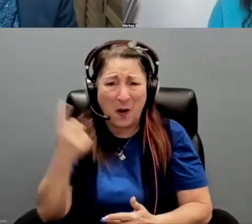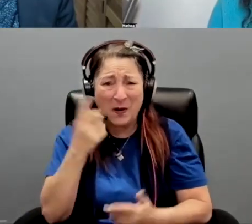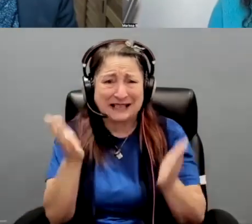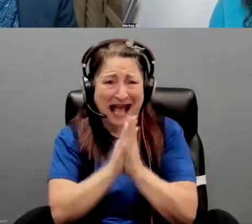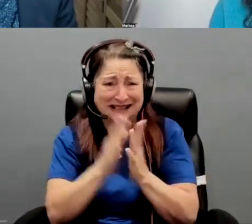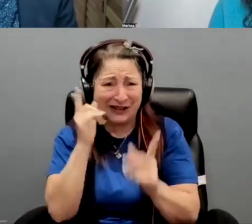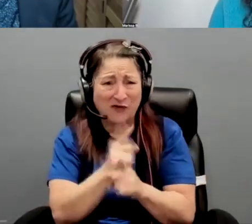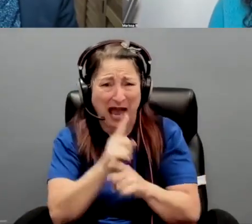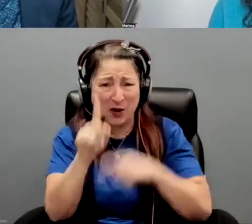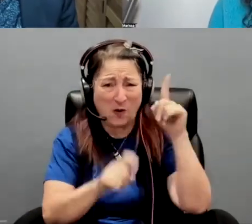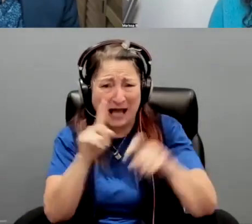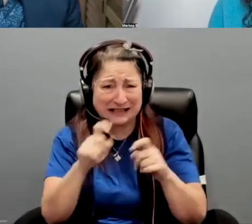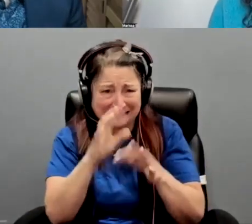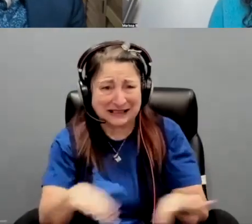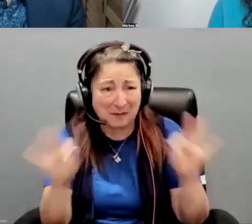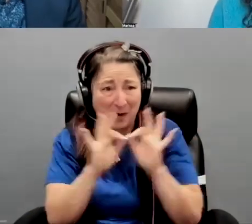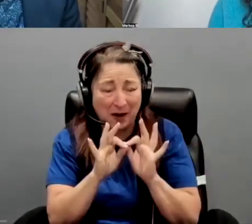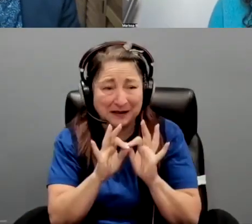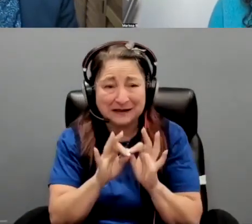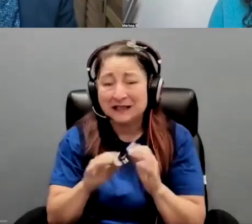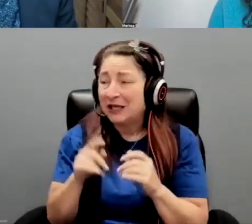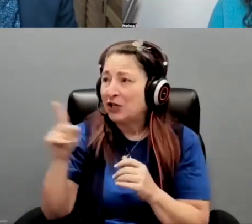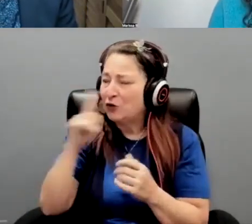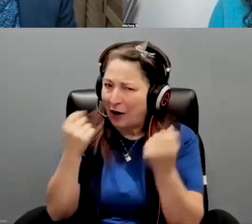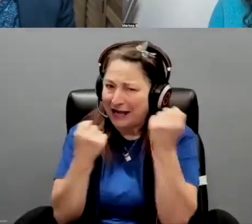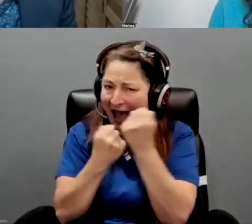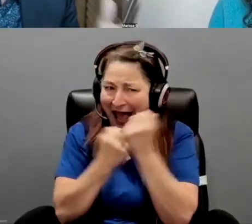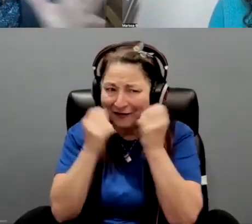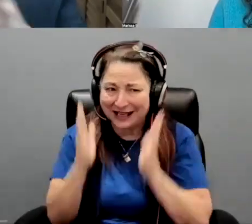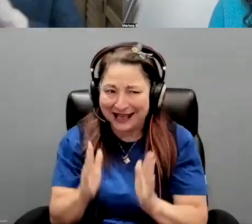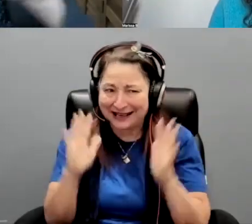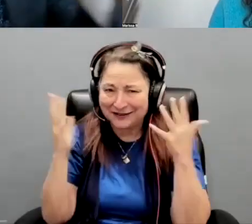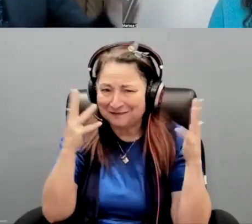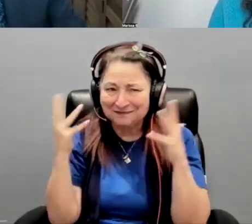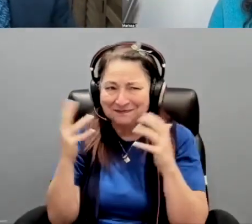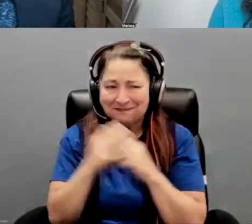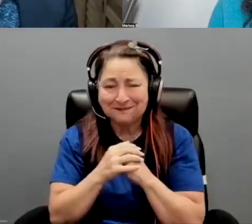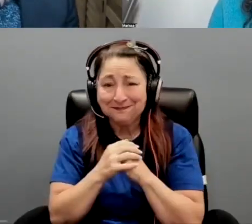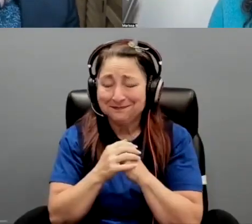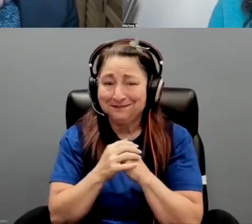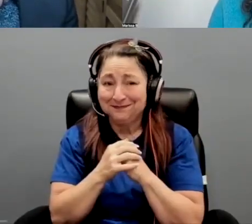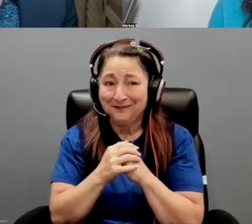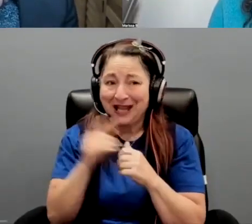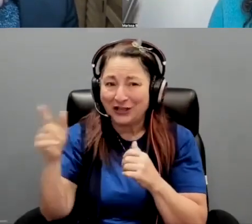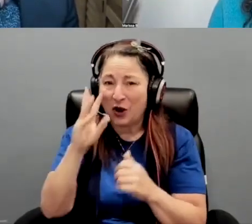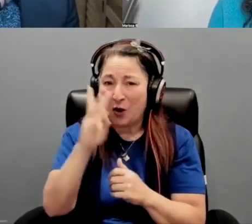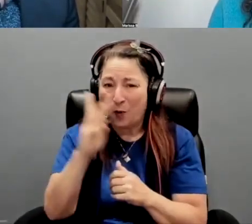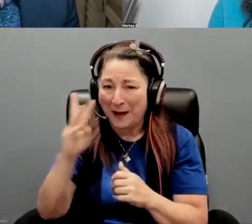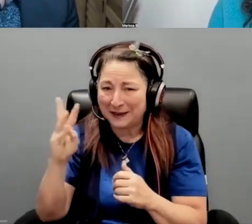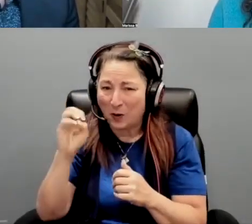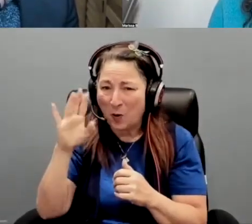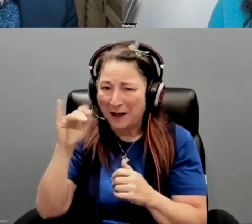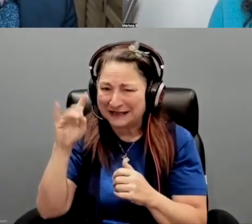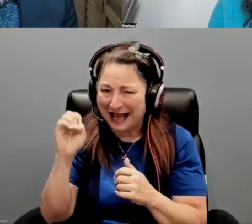really important. well, you're such an advocate, and I mean, I was looking through your website, or I think it was